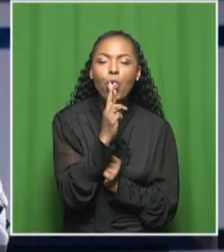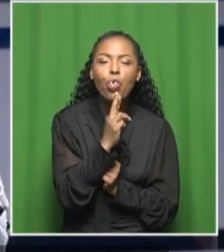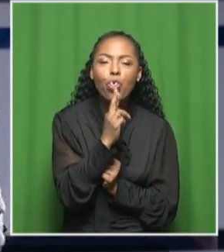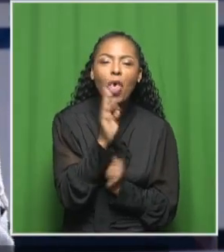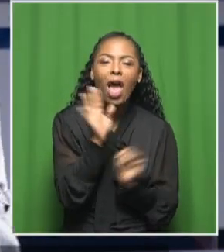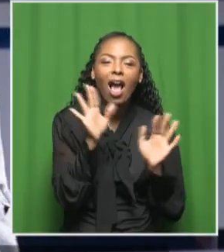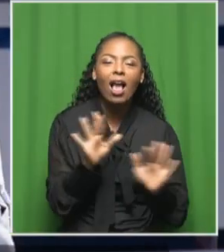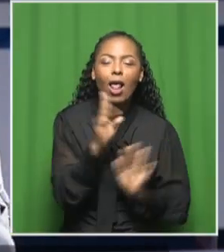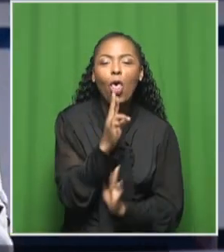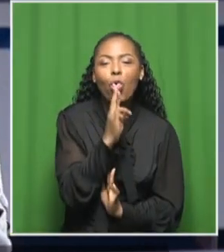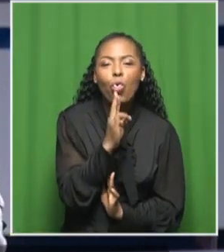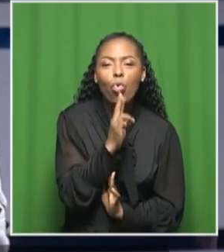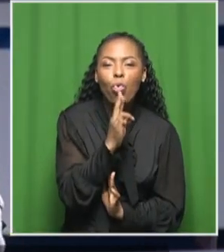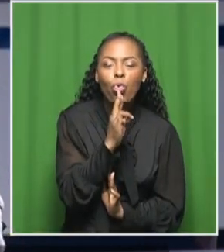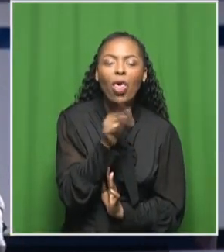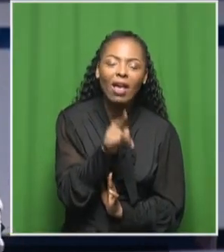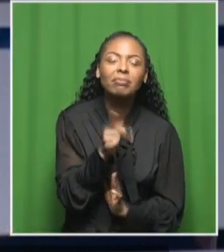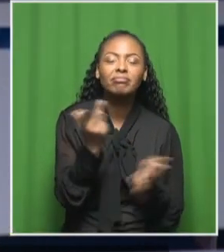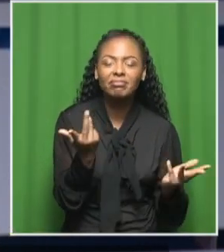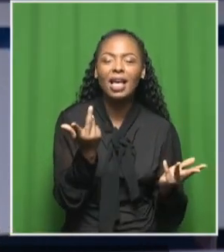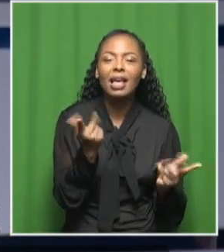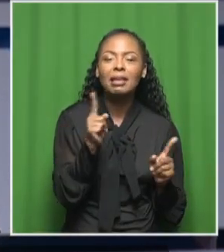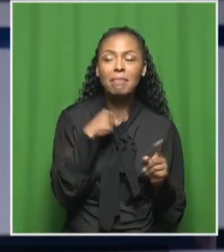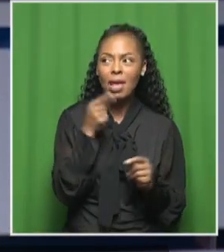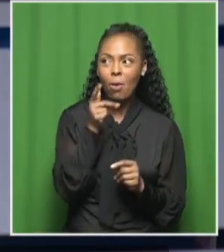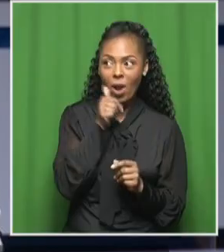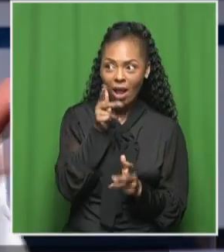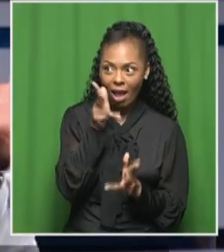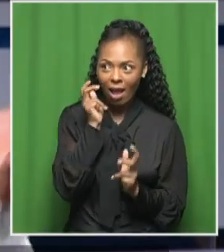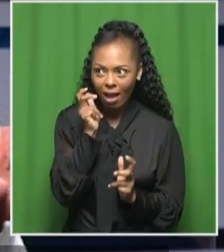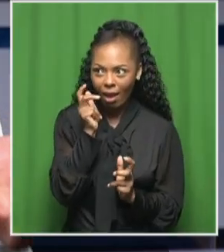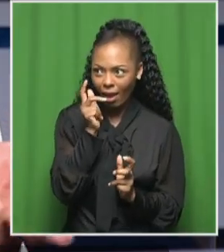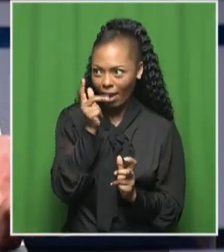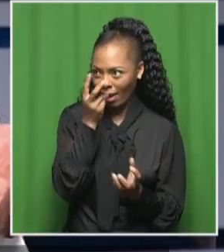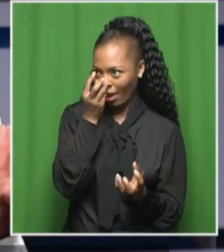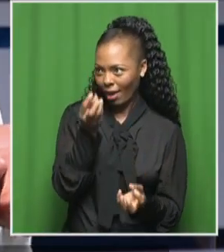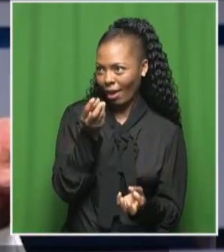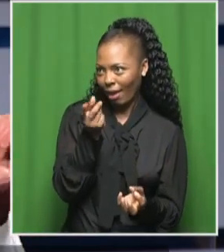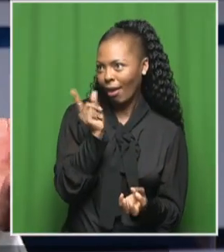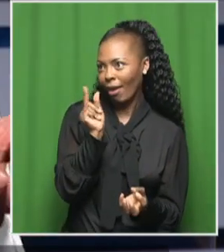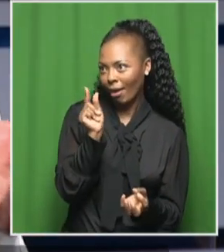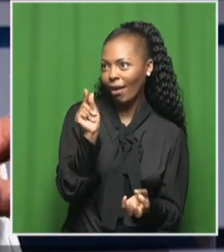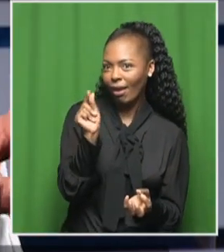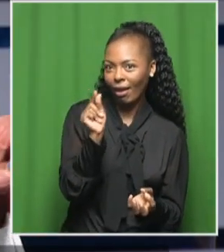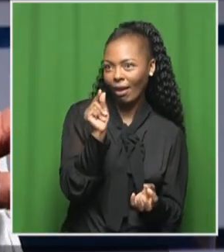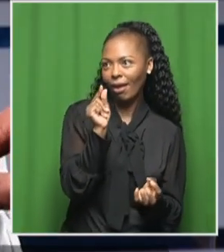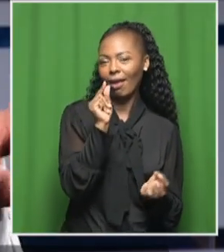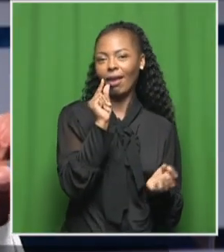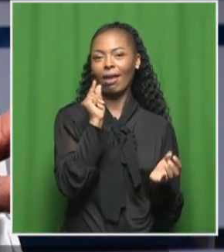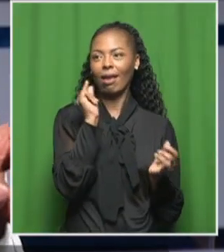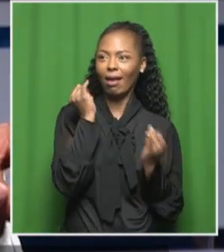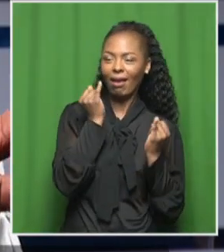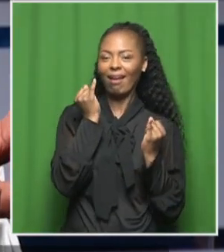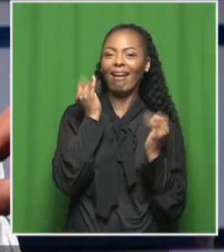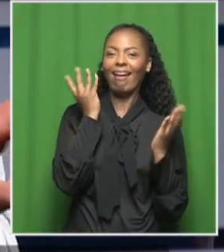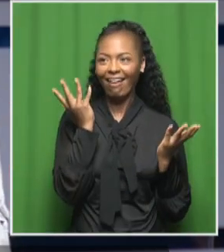that's like, I guess it pushes a button in me, and I mean, clearly, as you can see, I mean, my signature song is My.